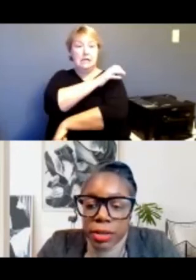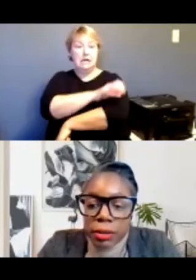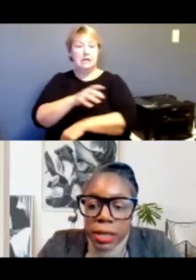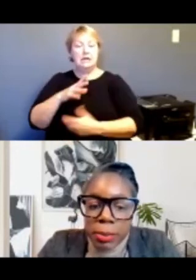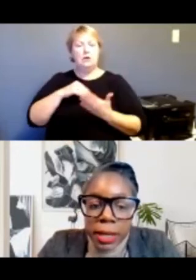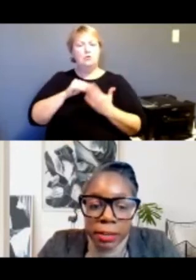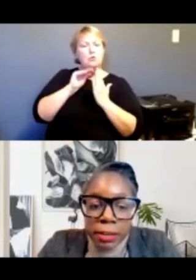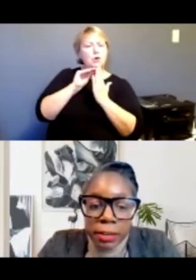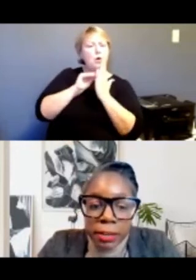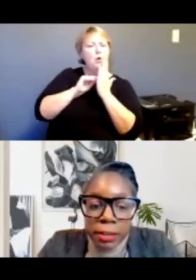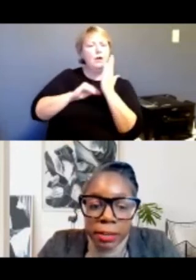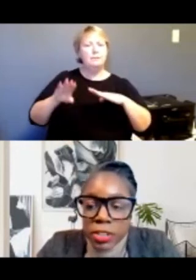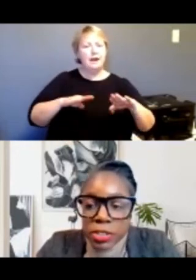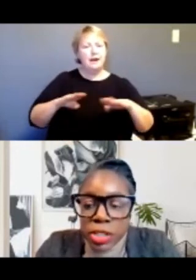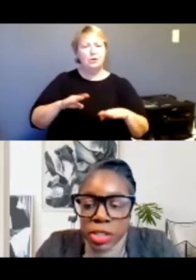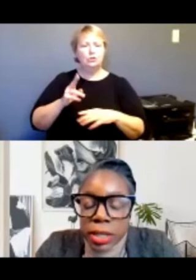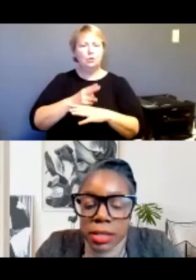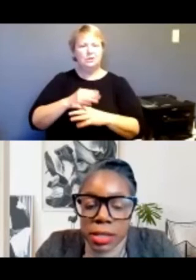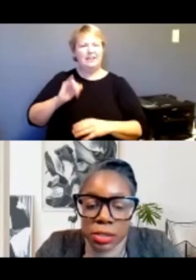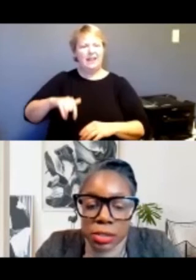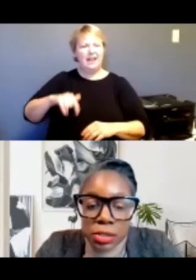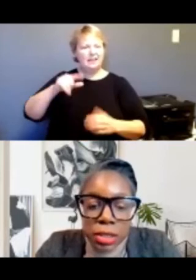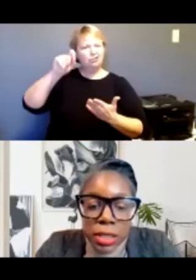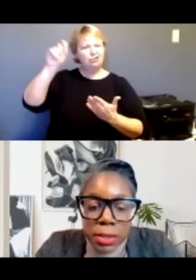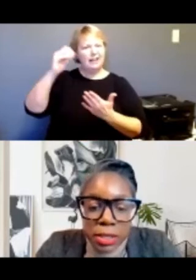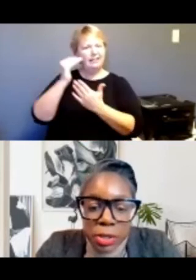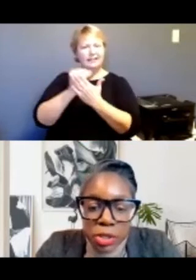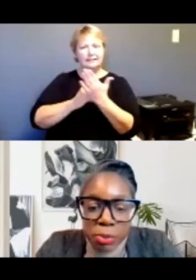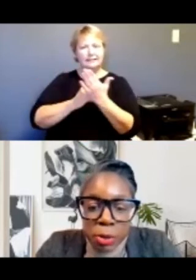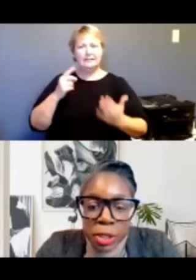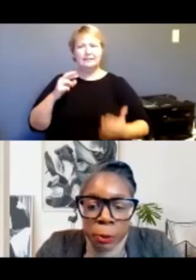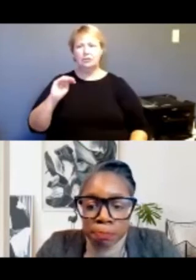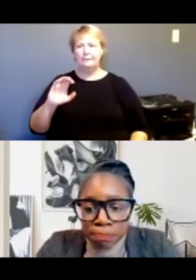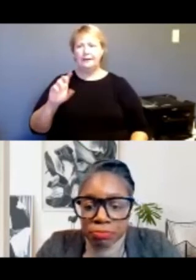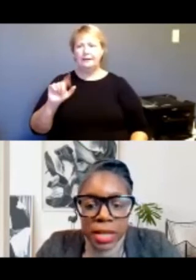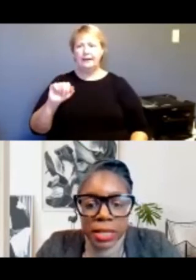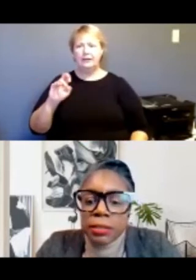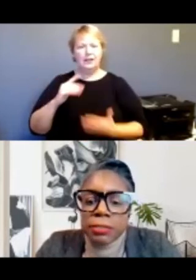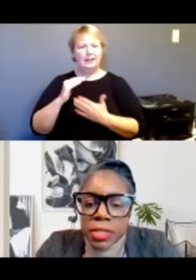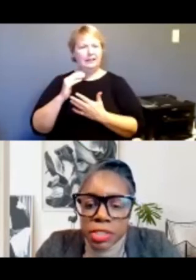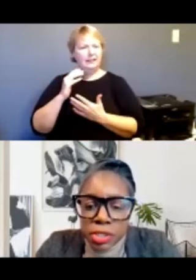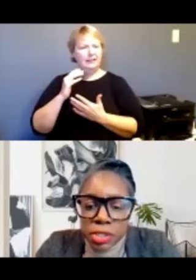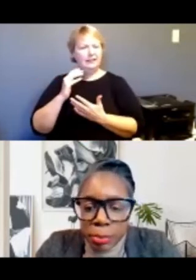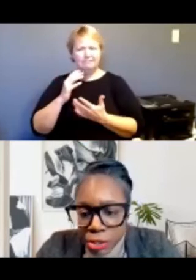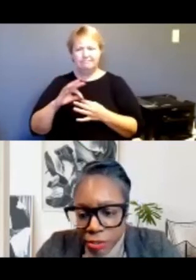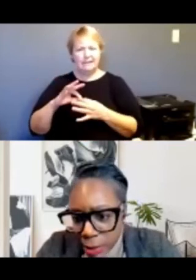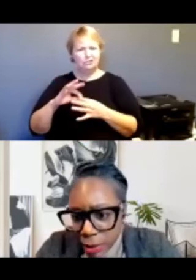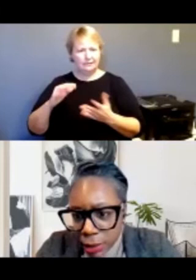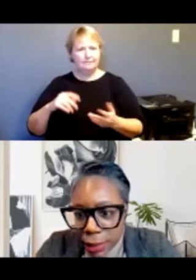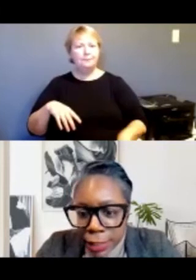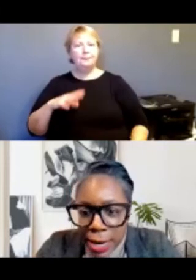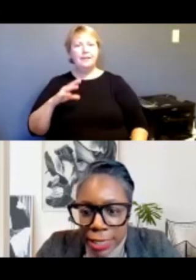their behaviors using that observational checklist that Dr. McDaniel mentioned a moment ago, and any physician, patient,